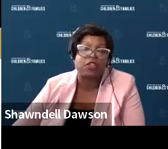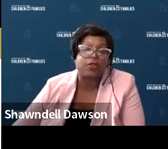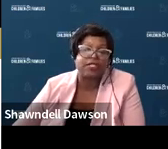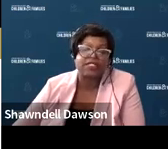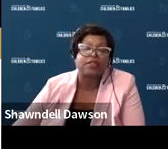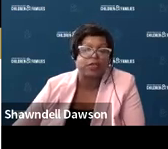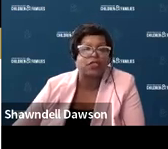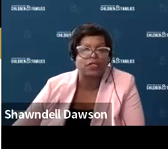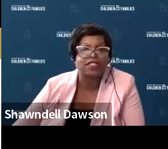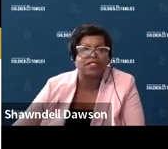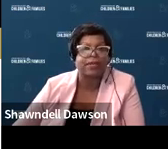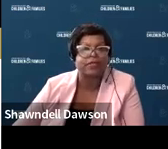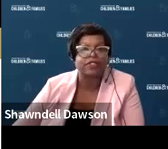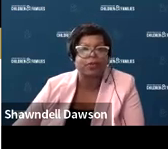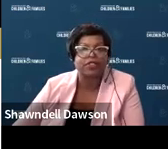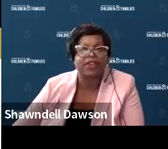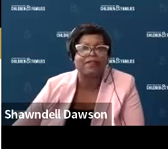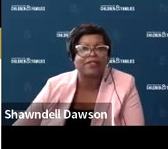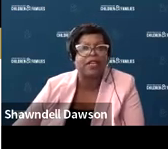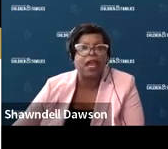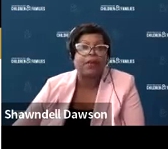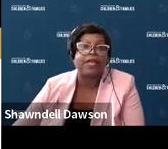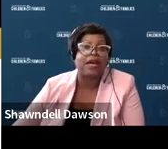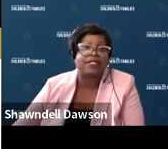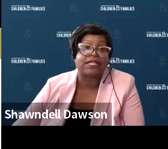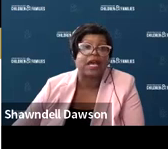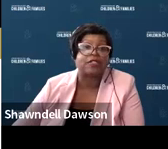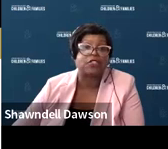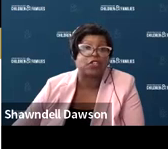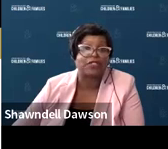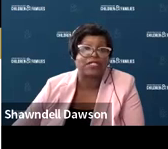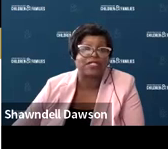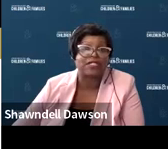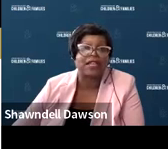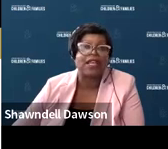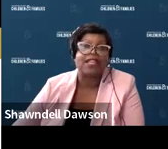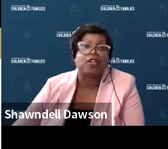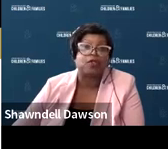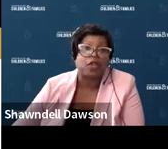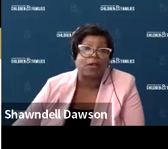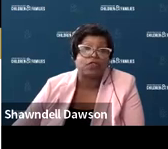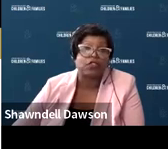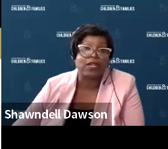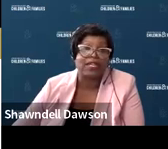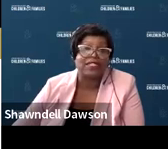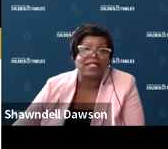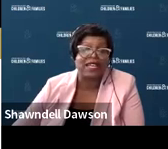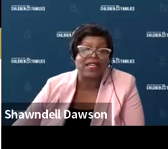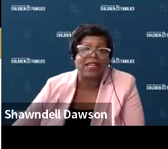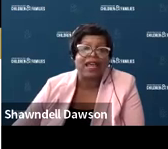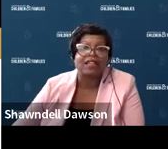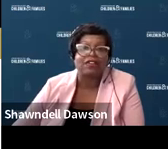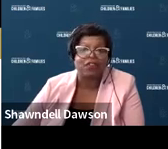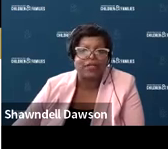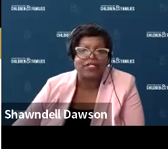responsive, and use existing resources to be able to support survivors around housing and housing services. Thank you so much for joining us